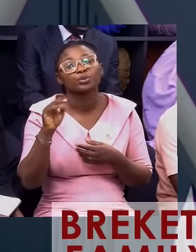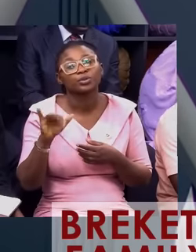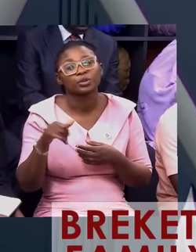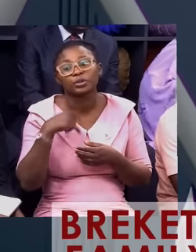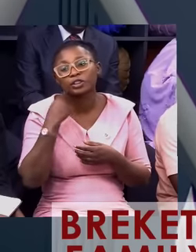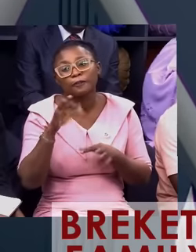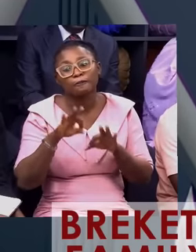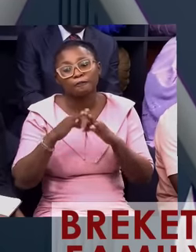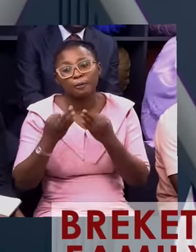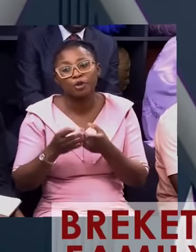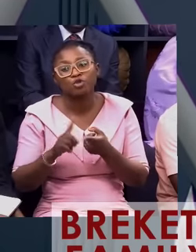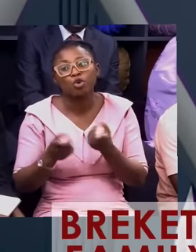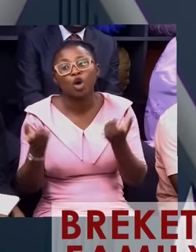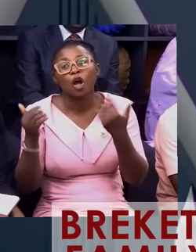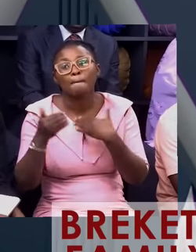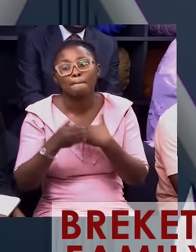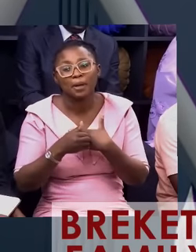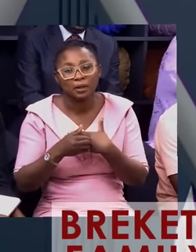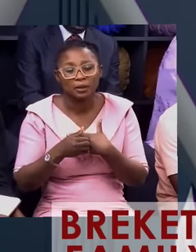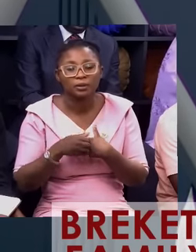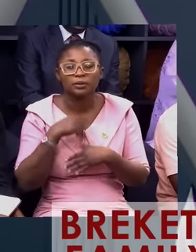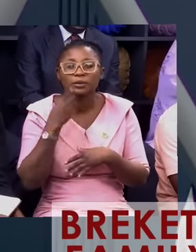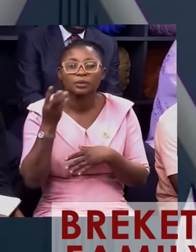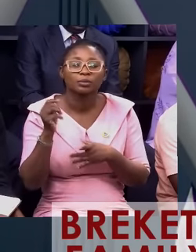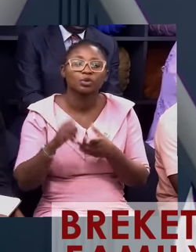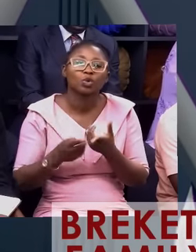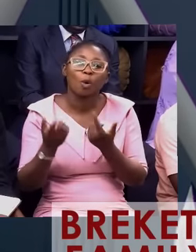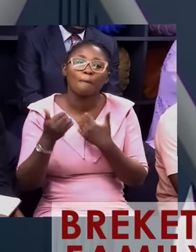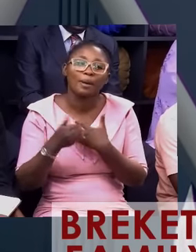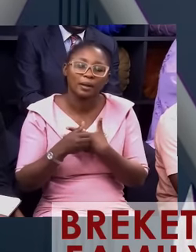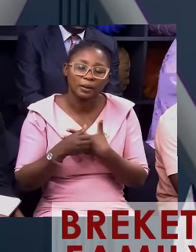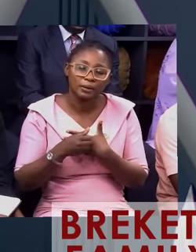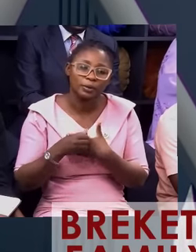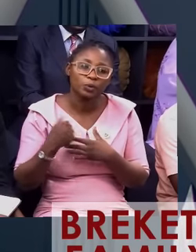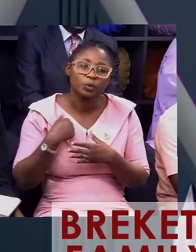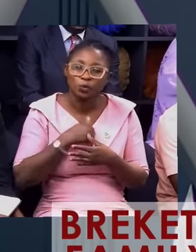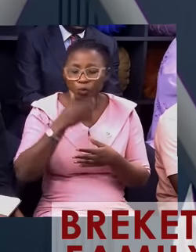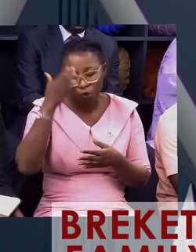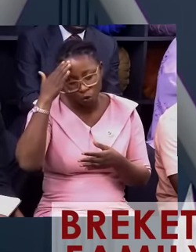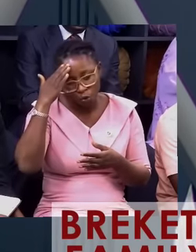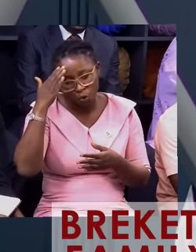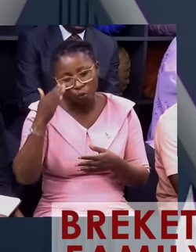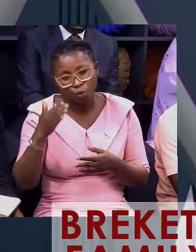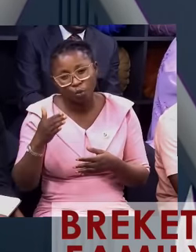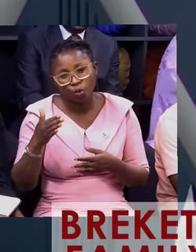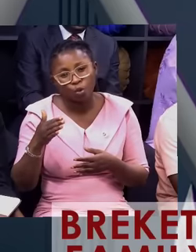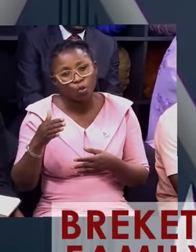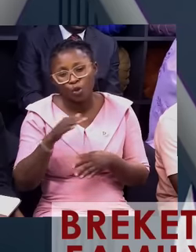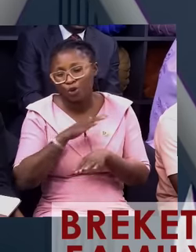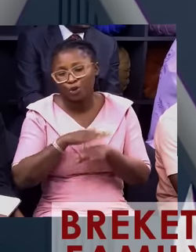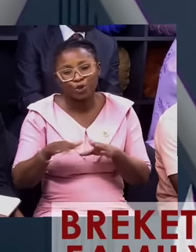person to come back tell the family to come back we know the shave